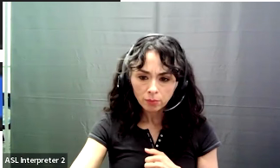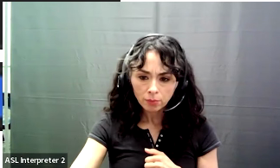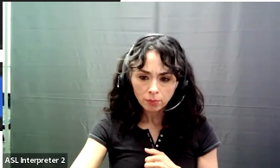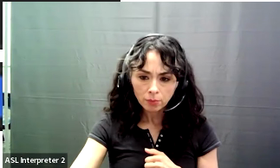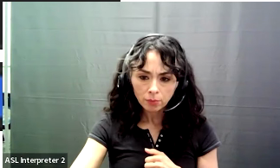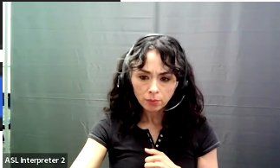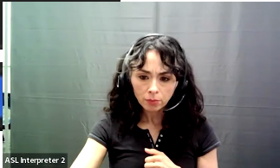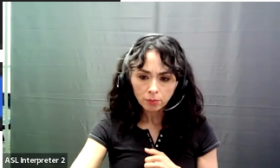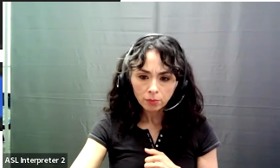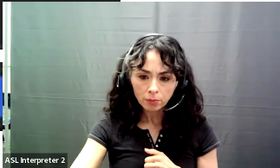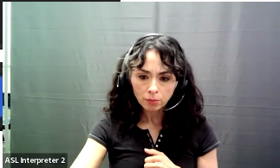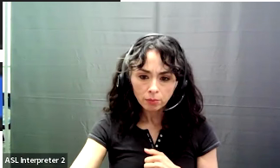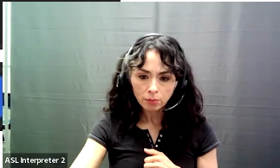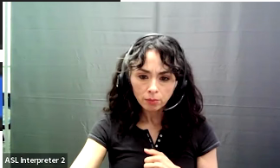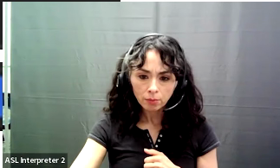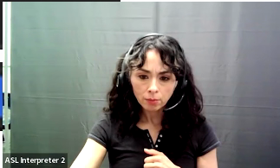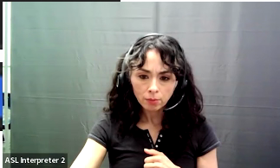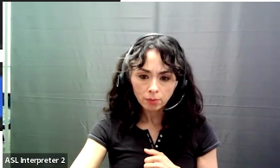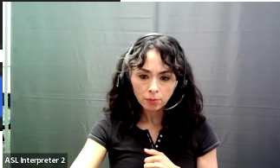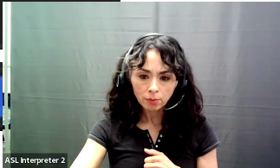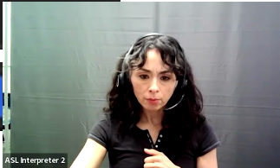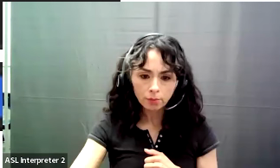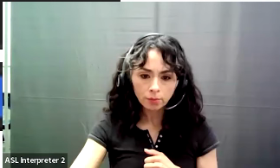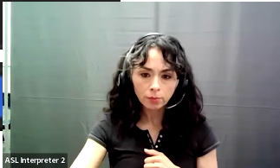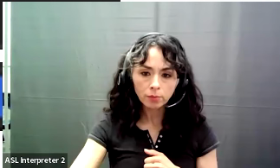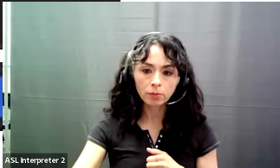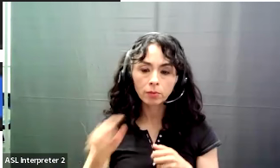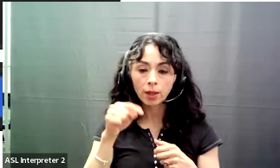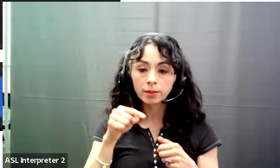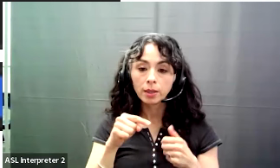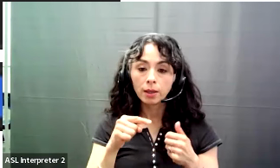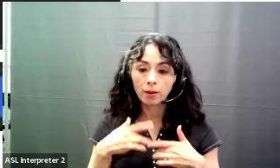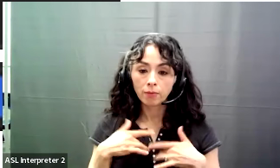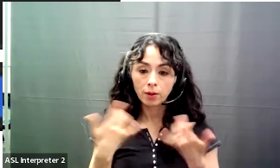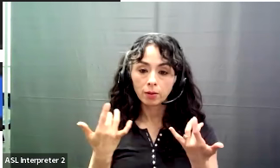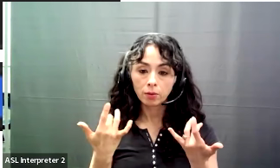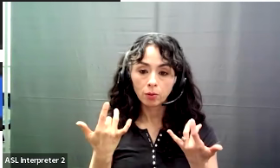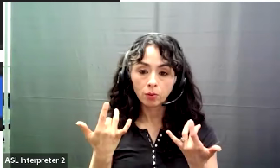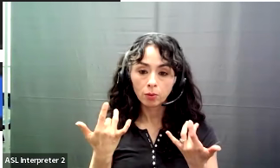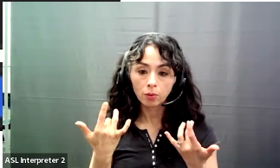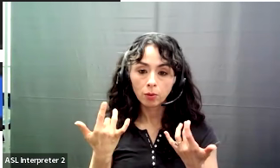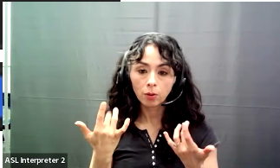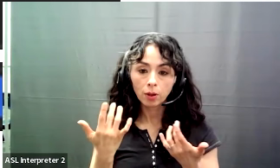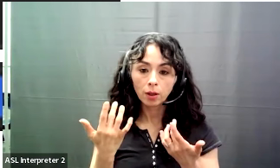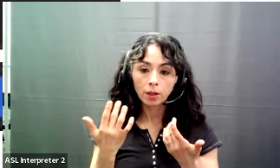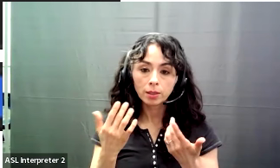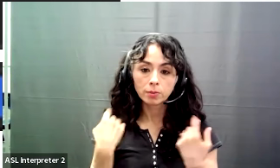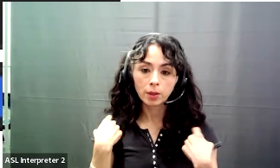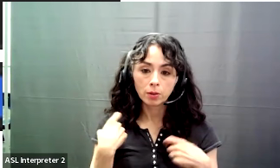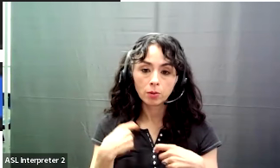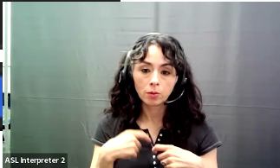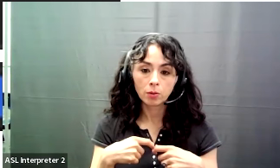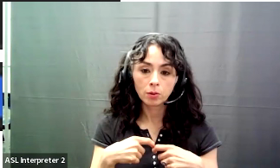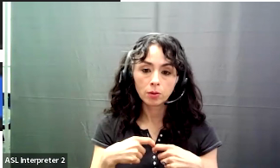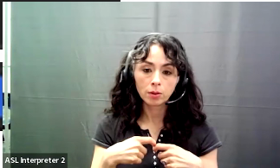with you. This event is going to be in Spanish. If you want to